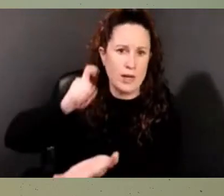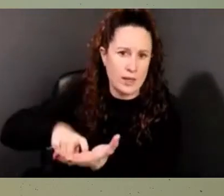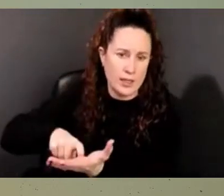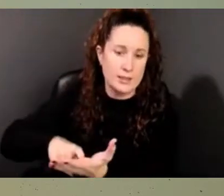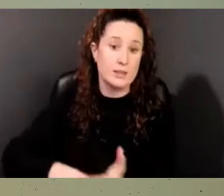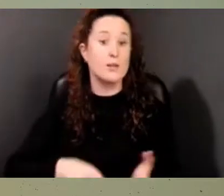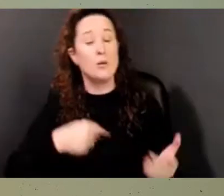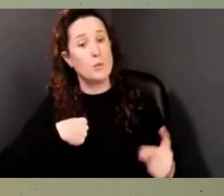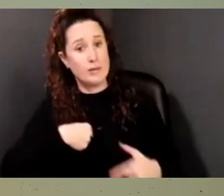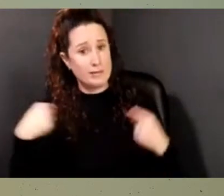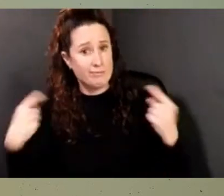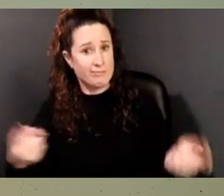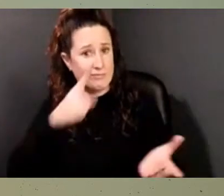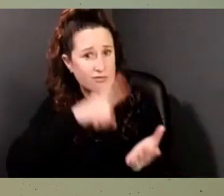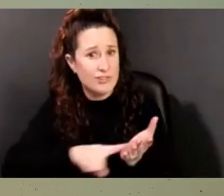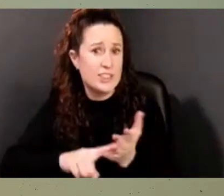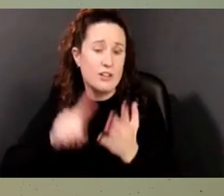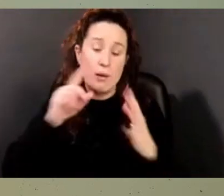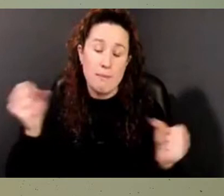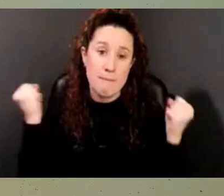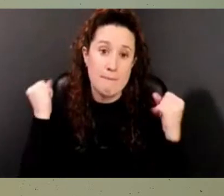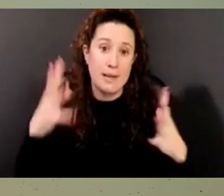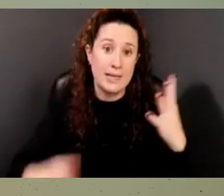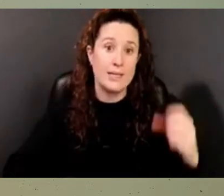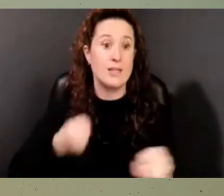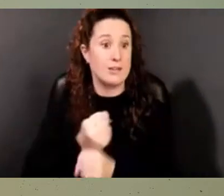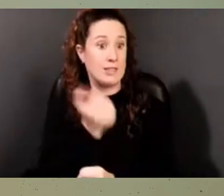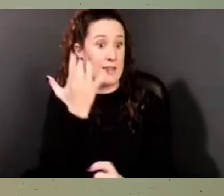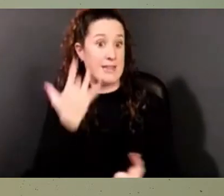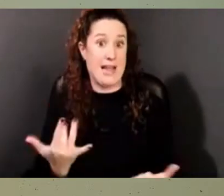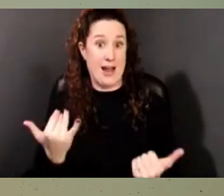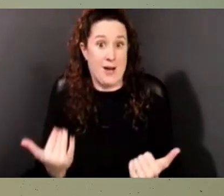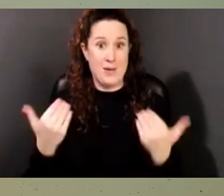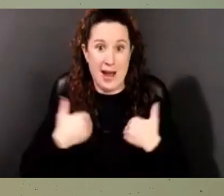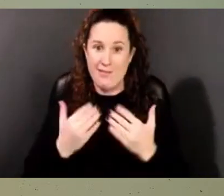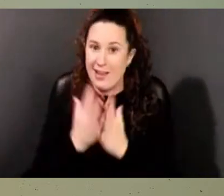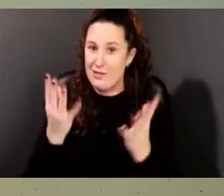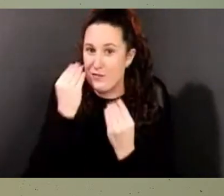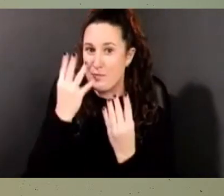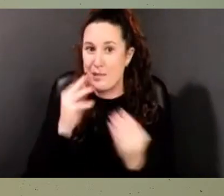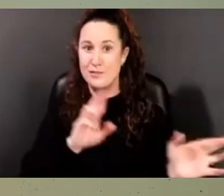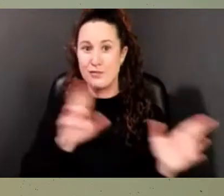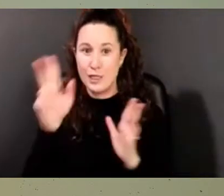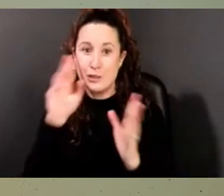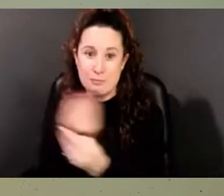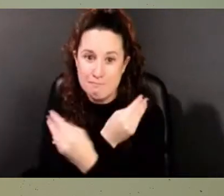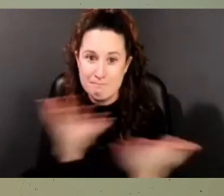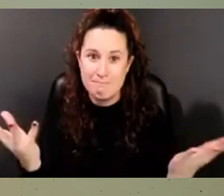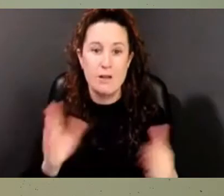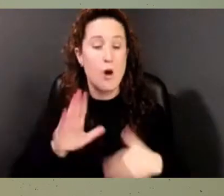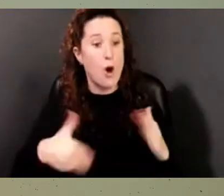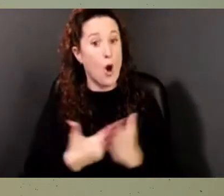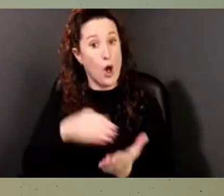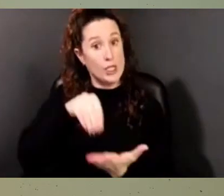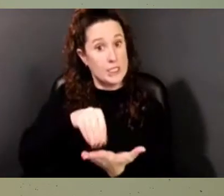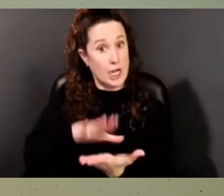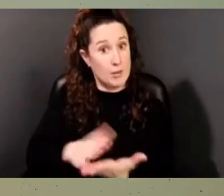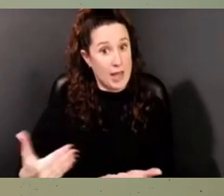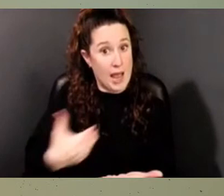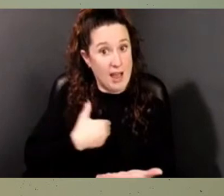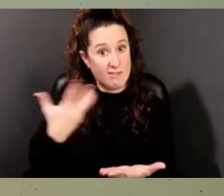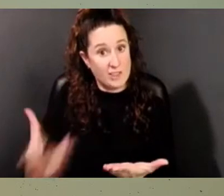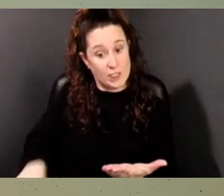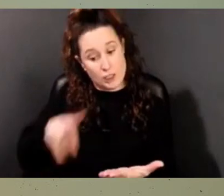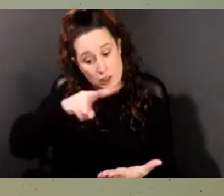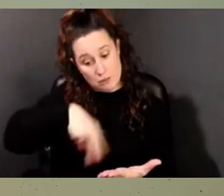going on for decades, which is how we have everything that I'm about to share with you. Every document that's been examined offers a glimpse